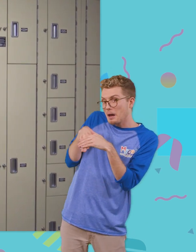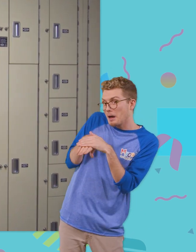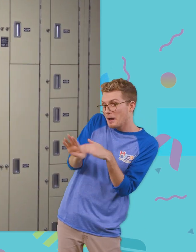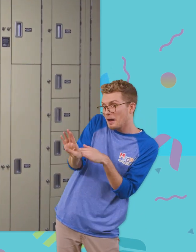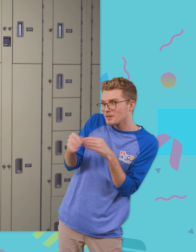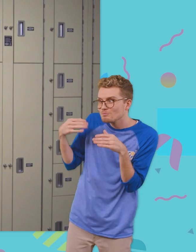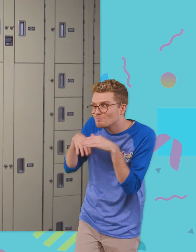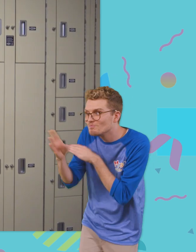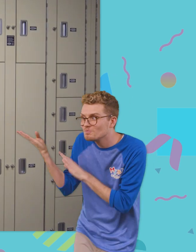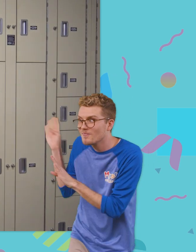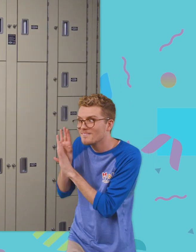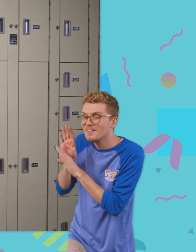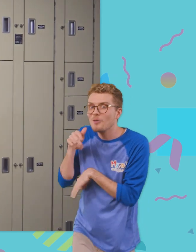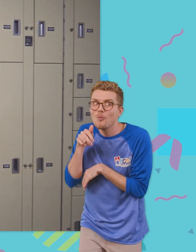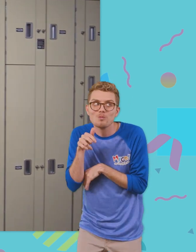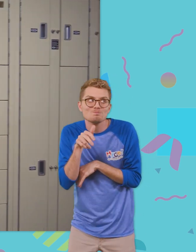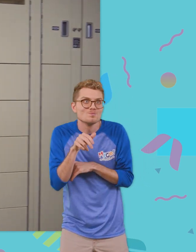go!